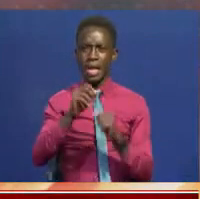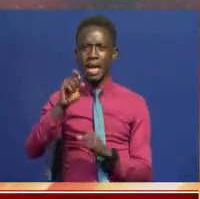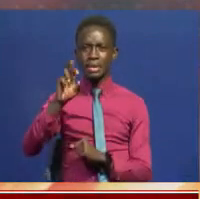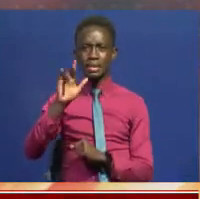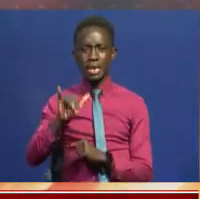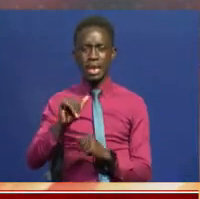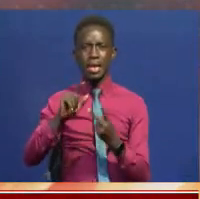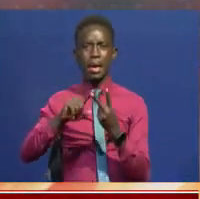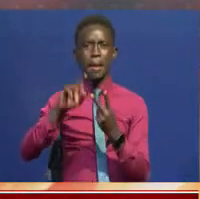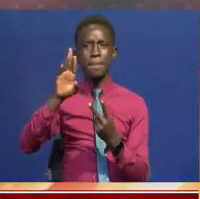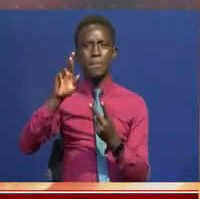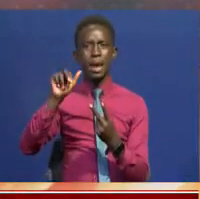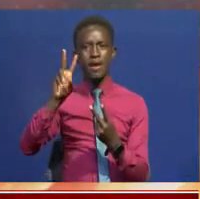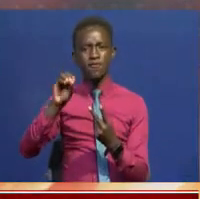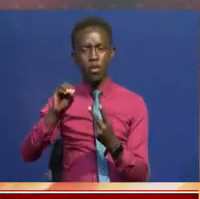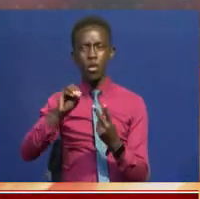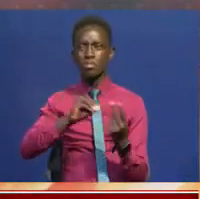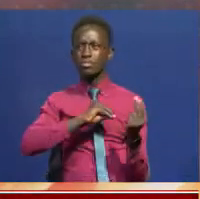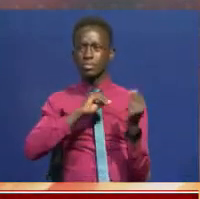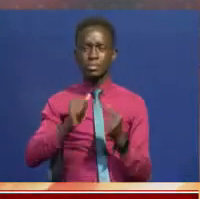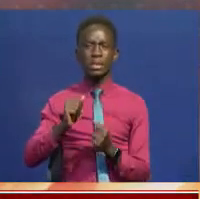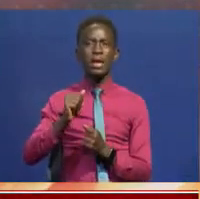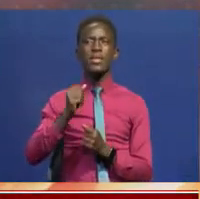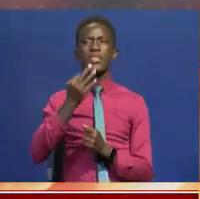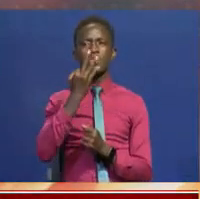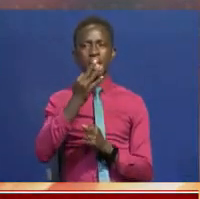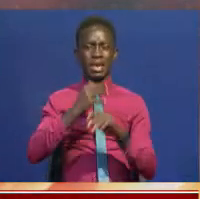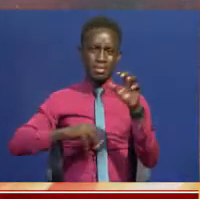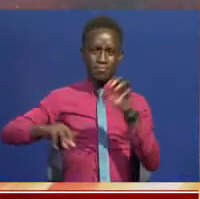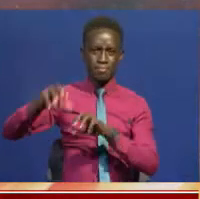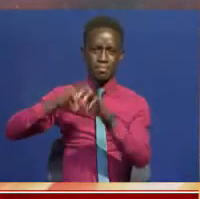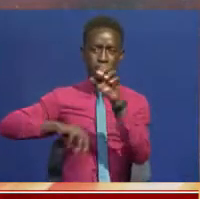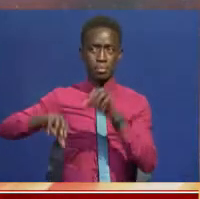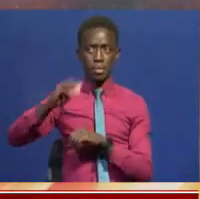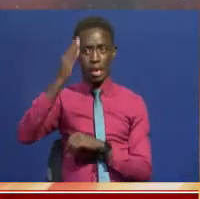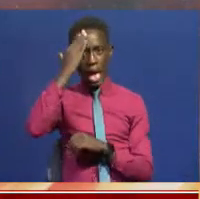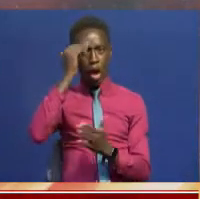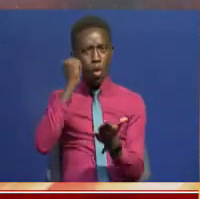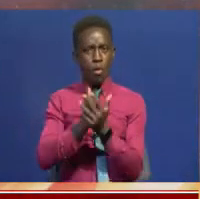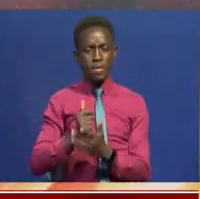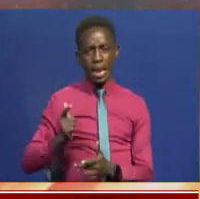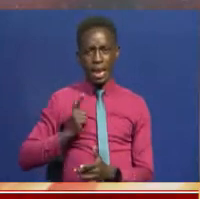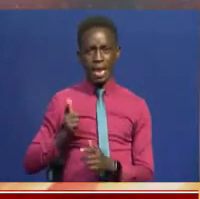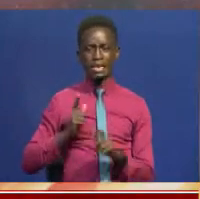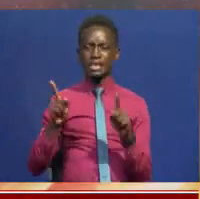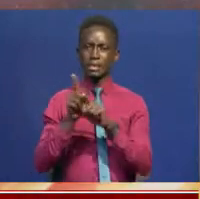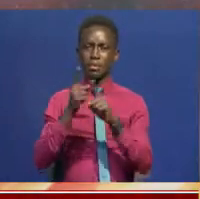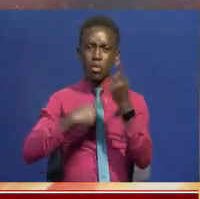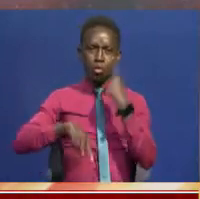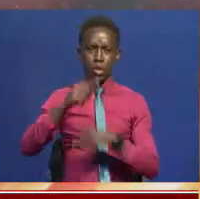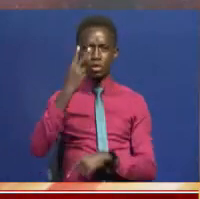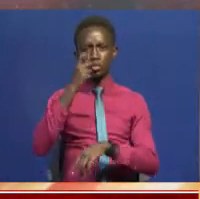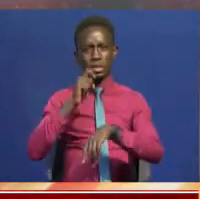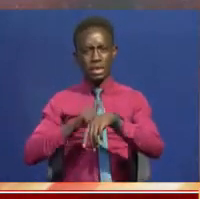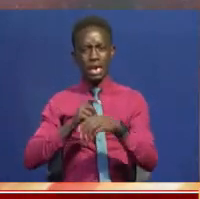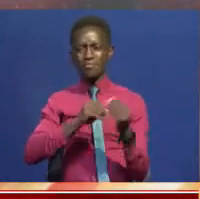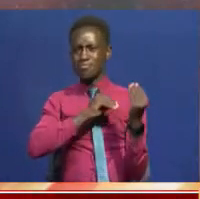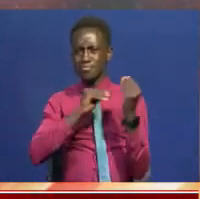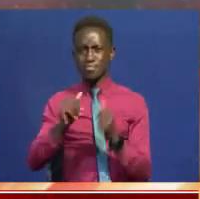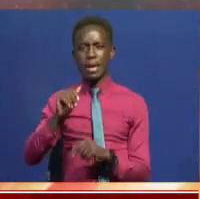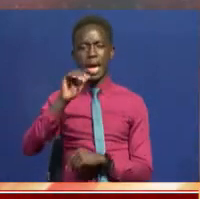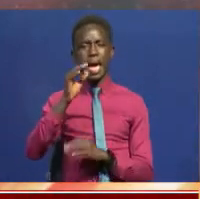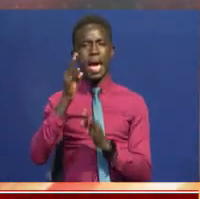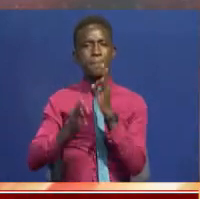Bravo Company by 3 straight sets in their opening matches. Headquarters Company ladies merited double victory when they outshone Embakasi